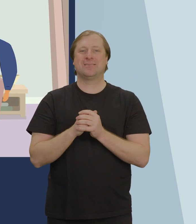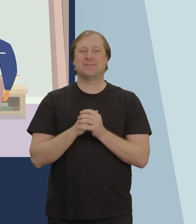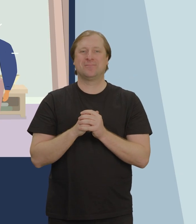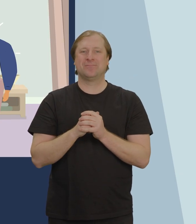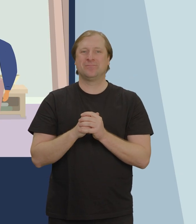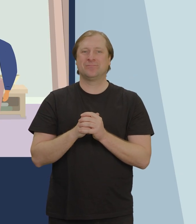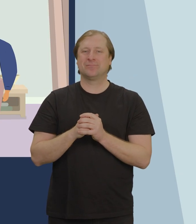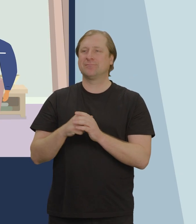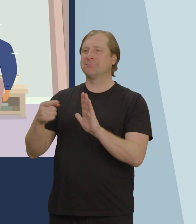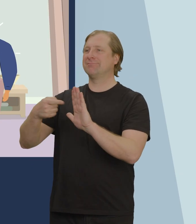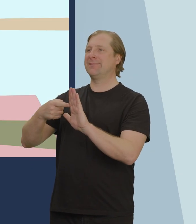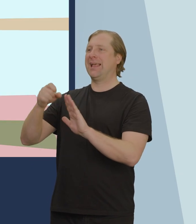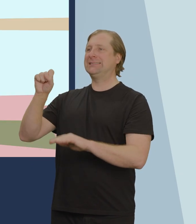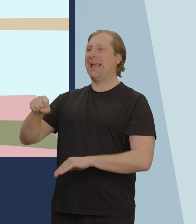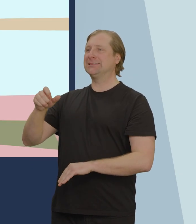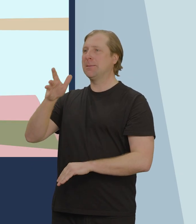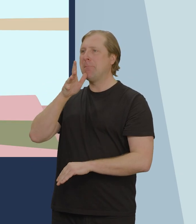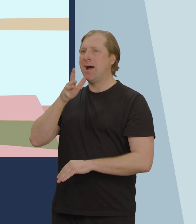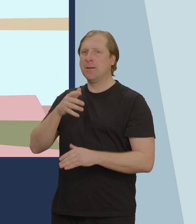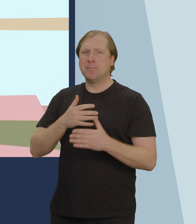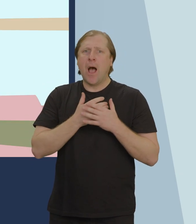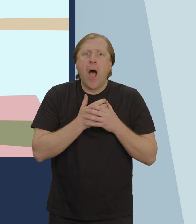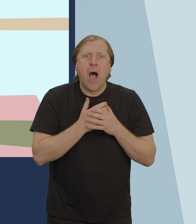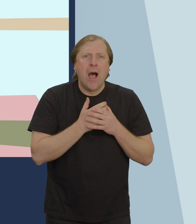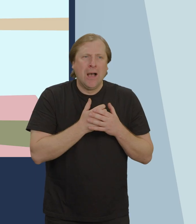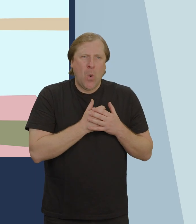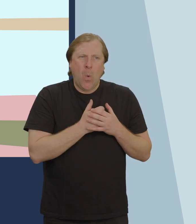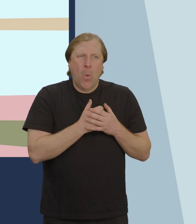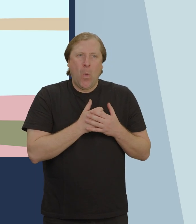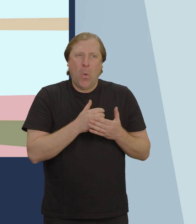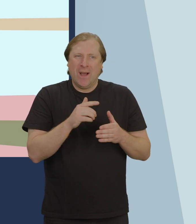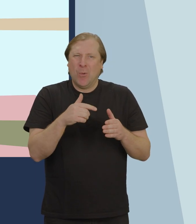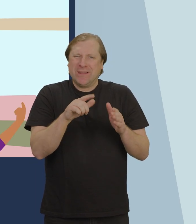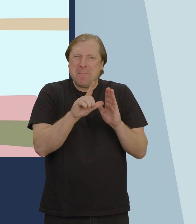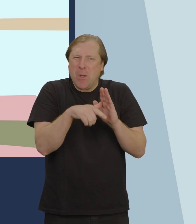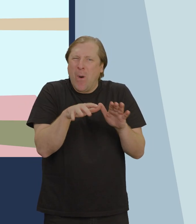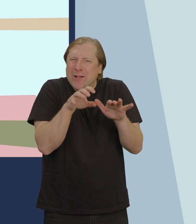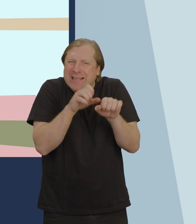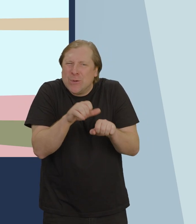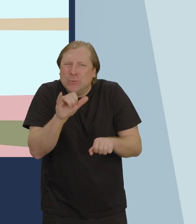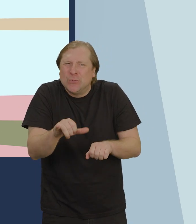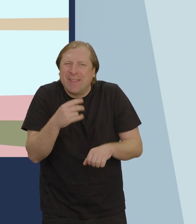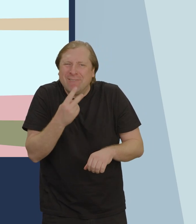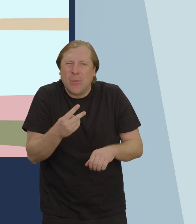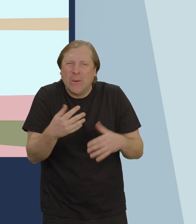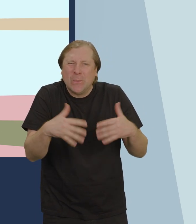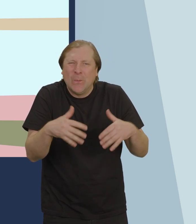emergency. Yes, Mom! That's going to take some getting used to.